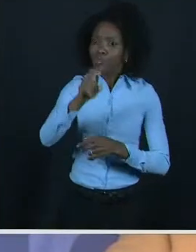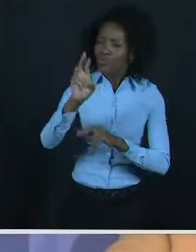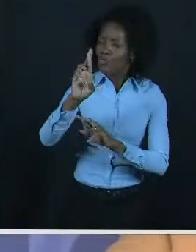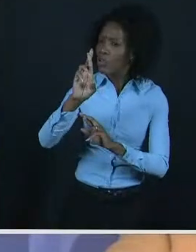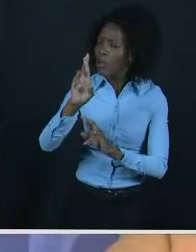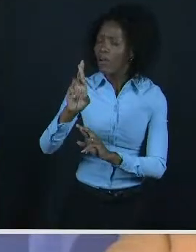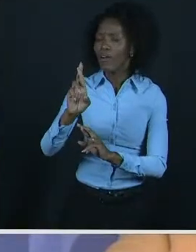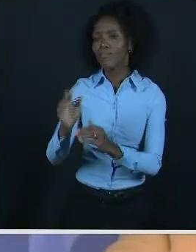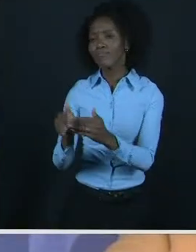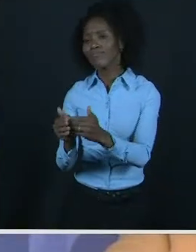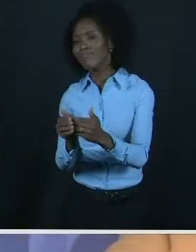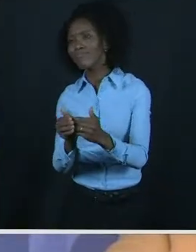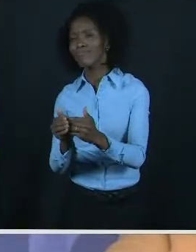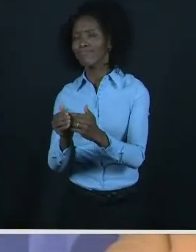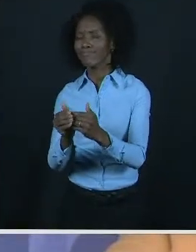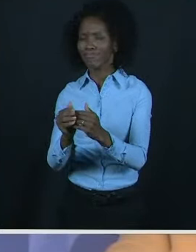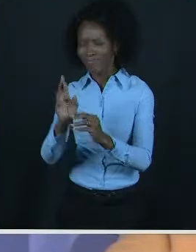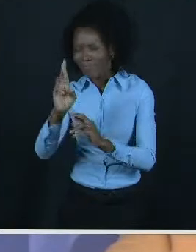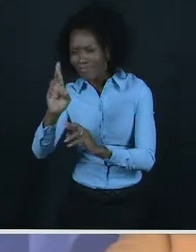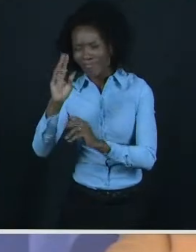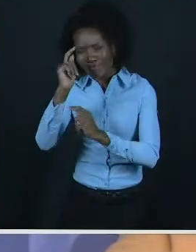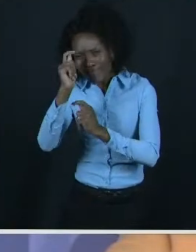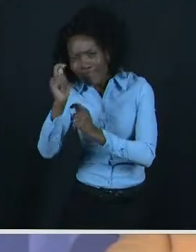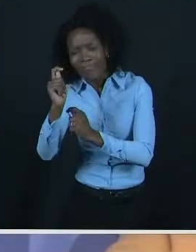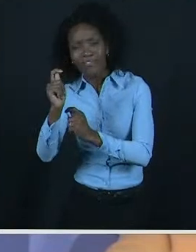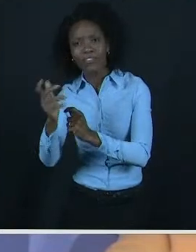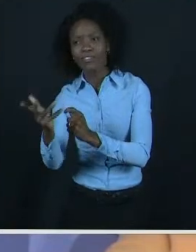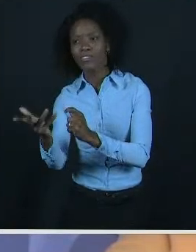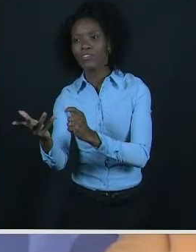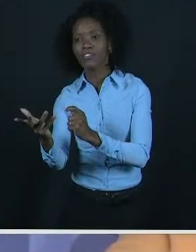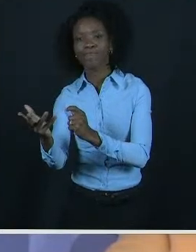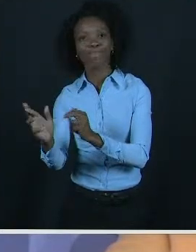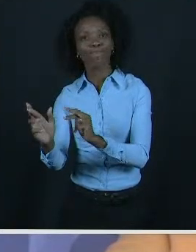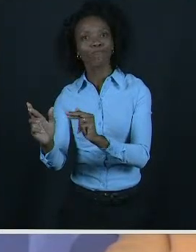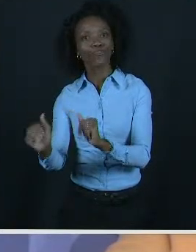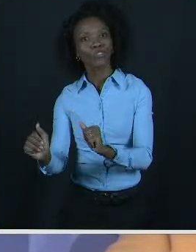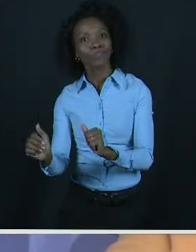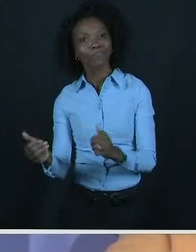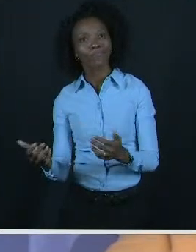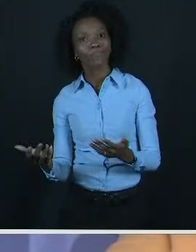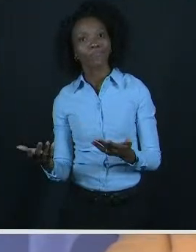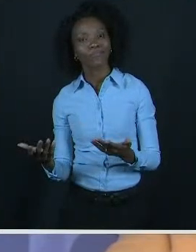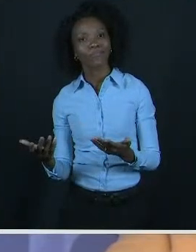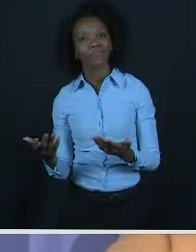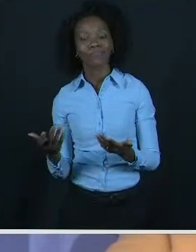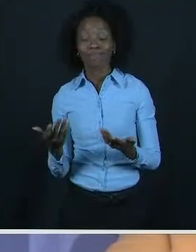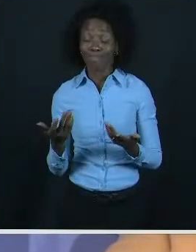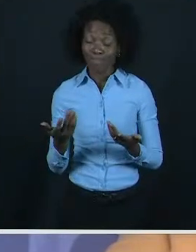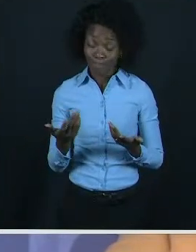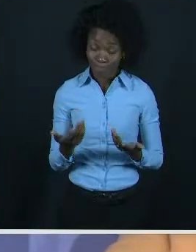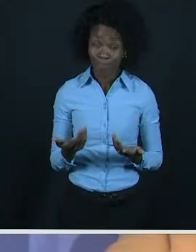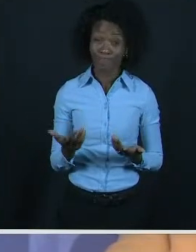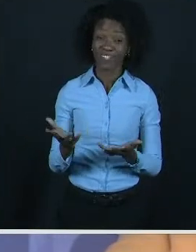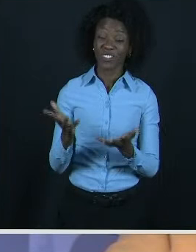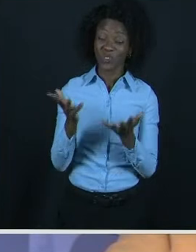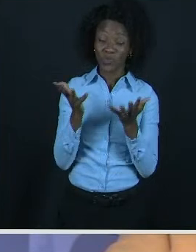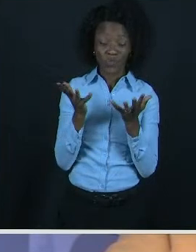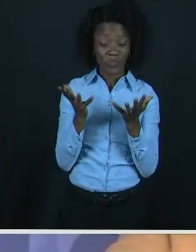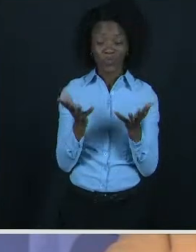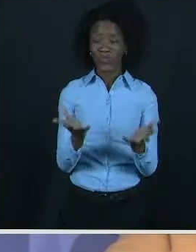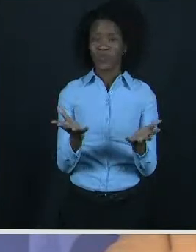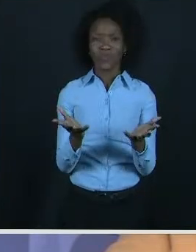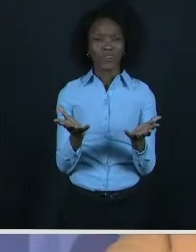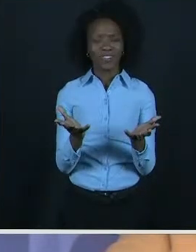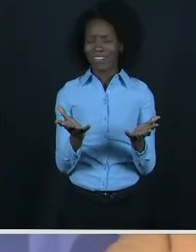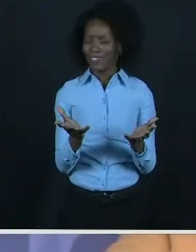and treated with dignity. And this, in many ways, goes totally